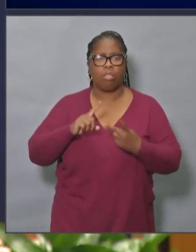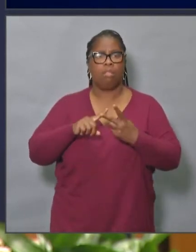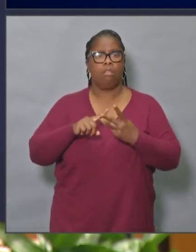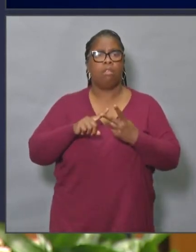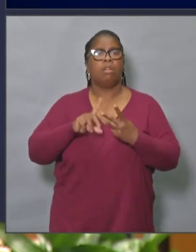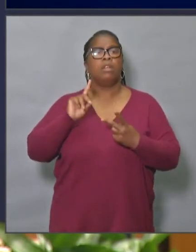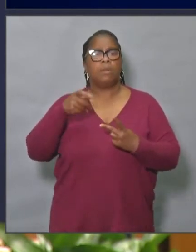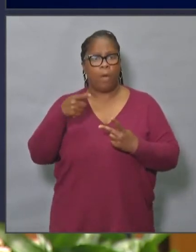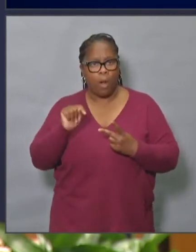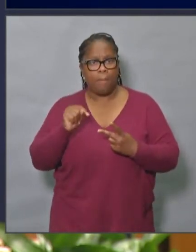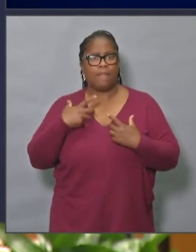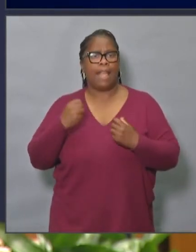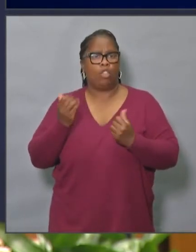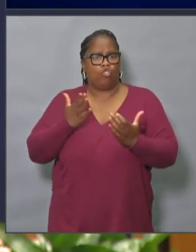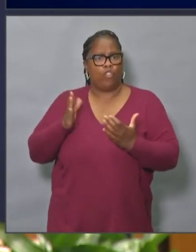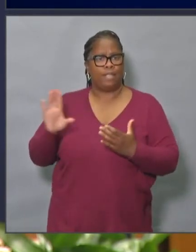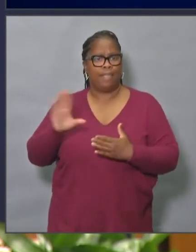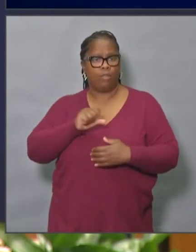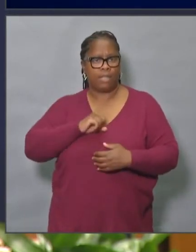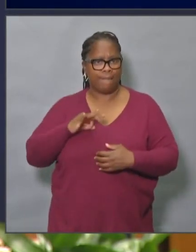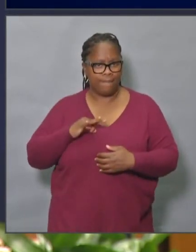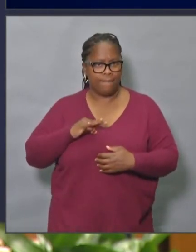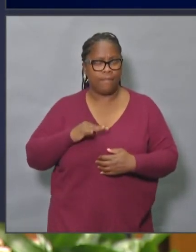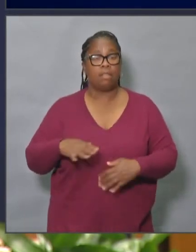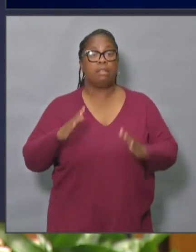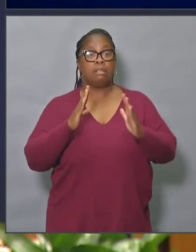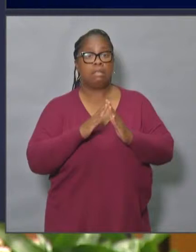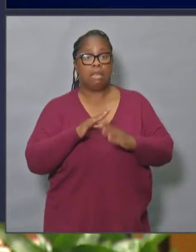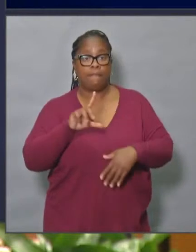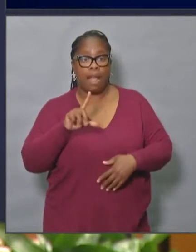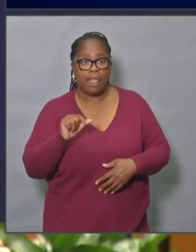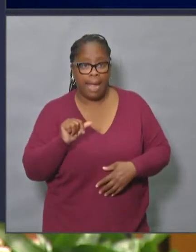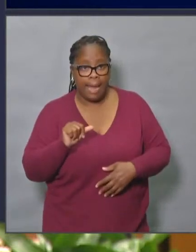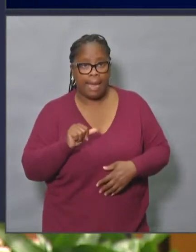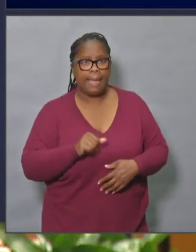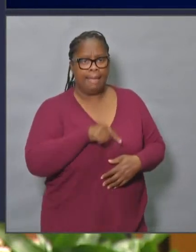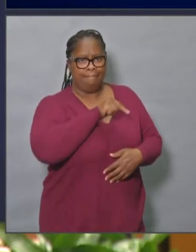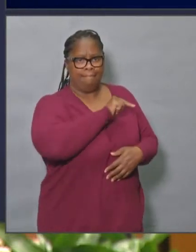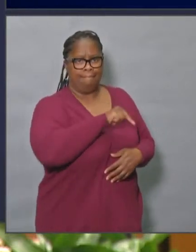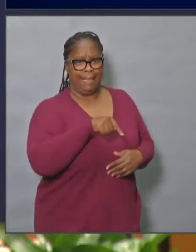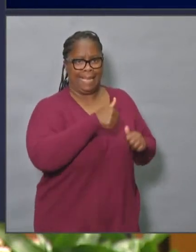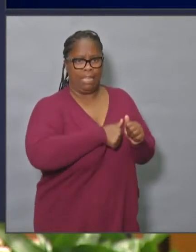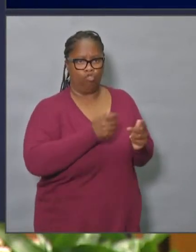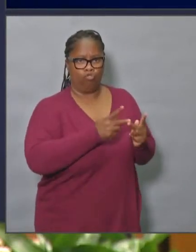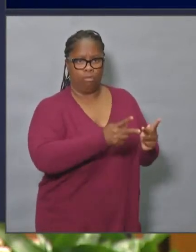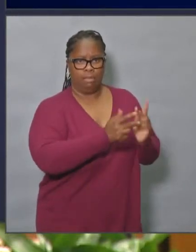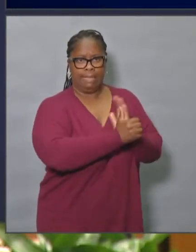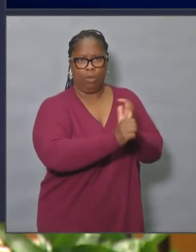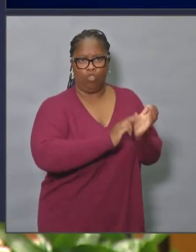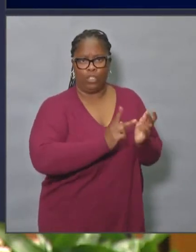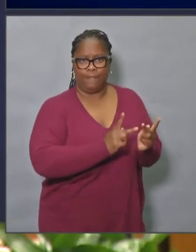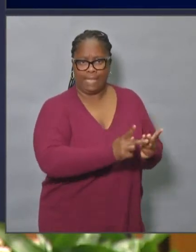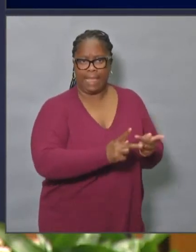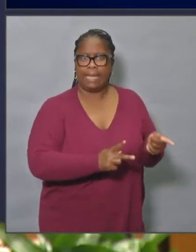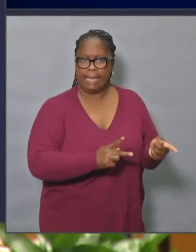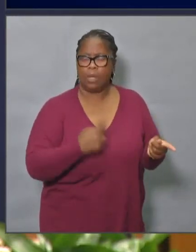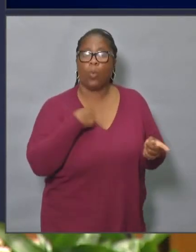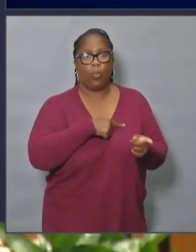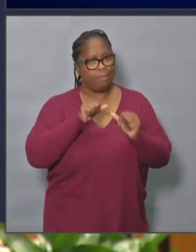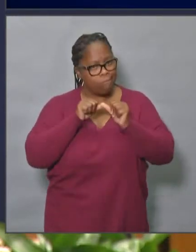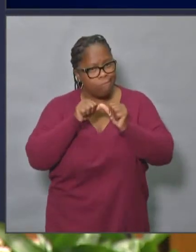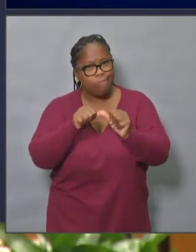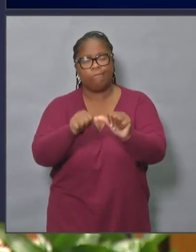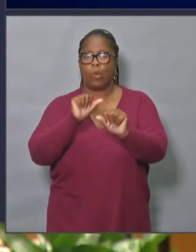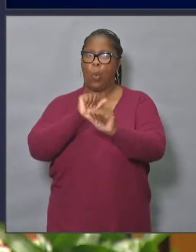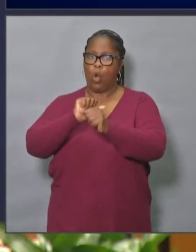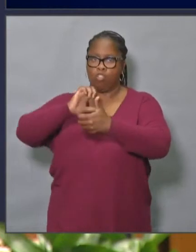Health Services, folks at the City of LA, and the facilities themselves. We continue to work with the state and